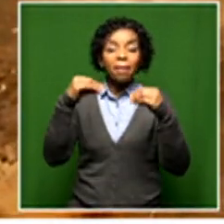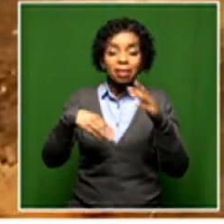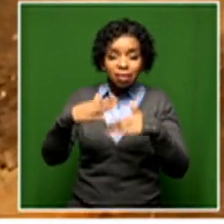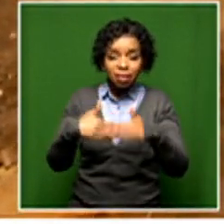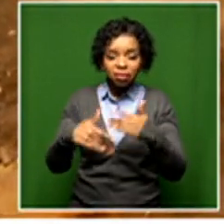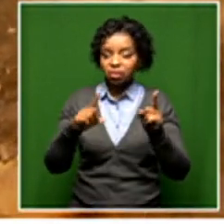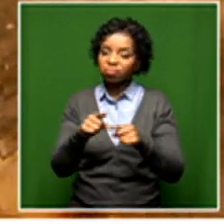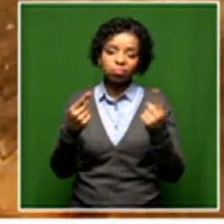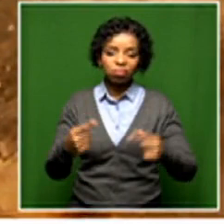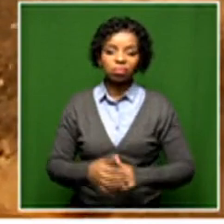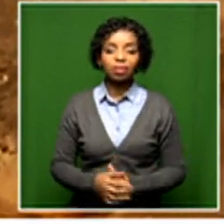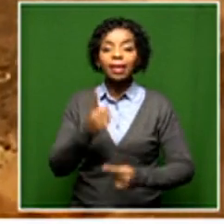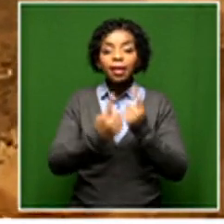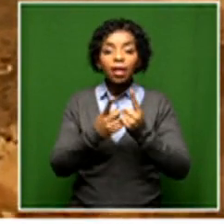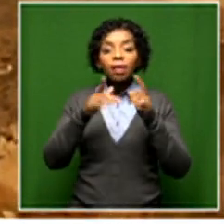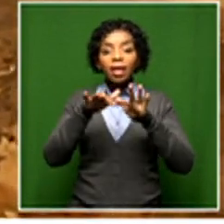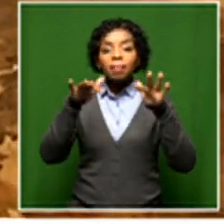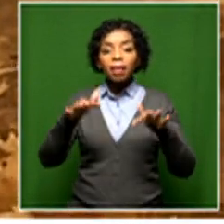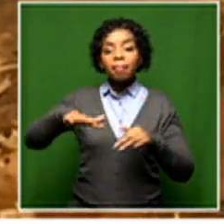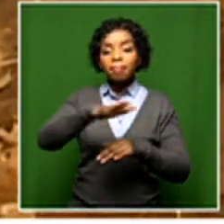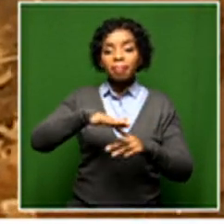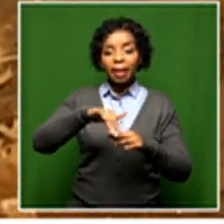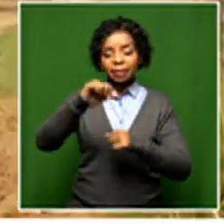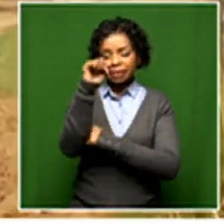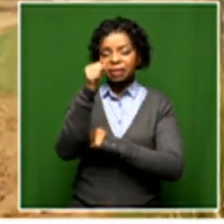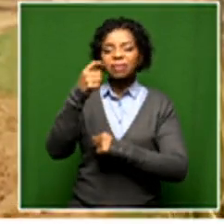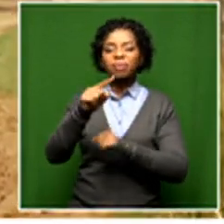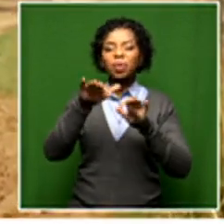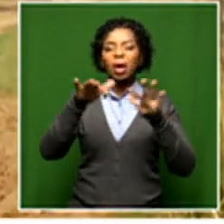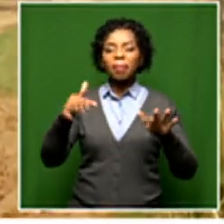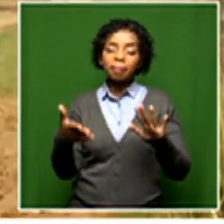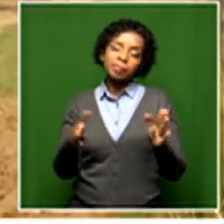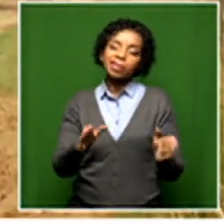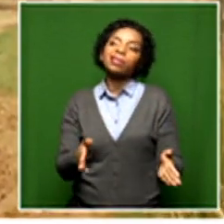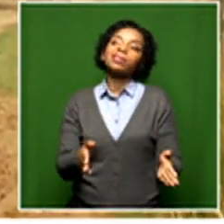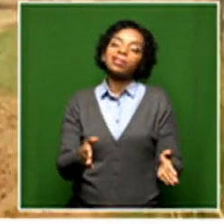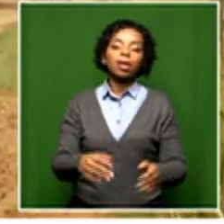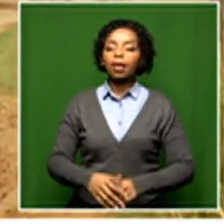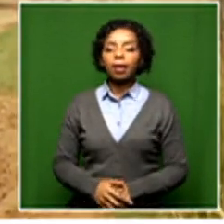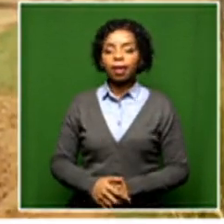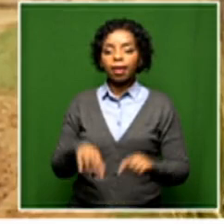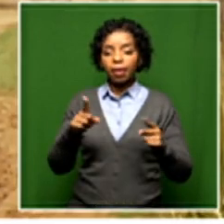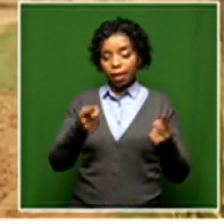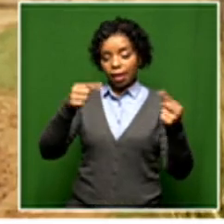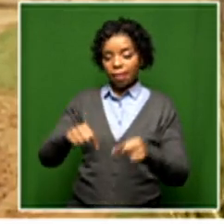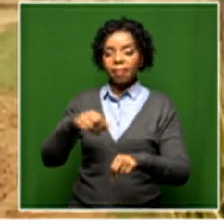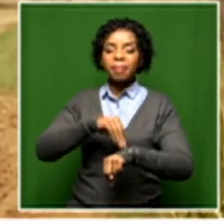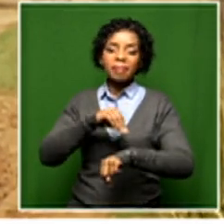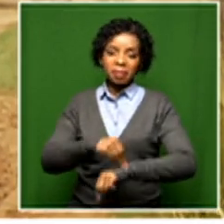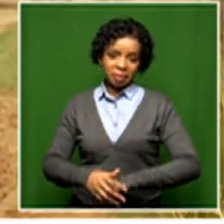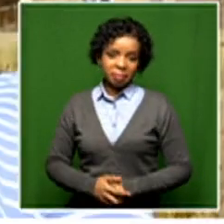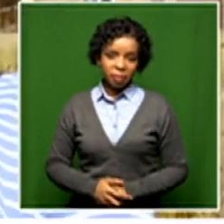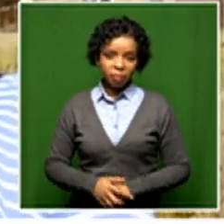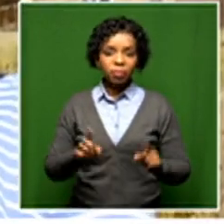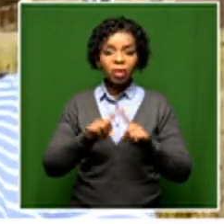the mortuaries, they have dropped the casket up there. The rainy season has just started. Parents are concerned about the safety